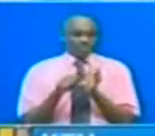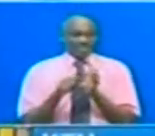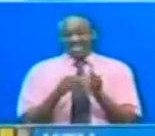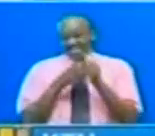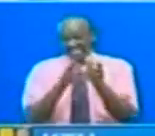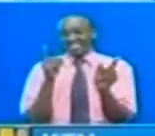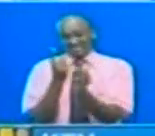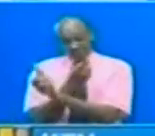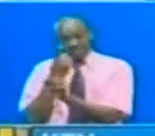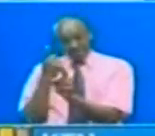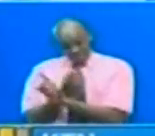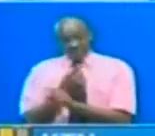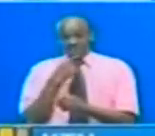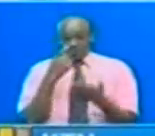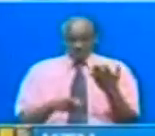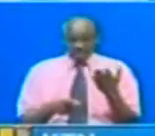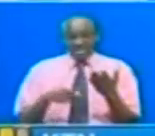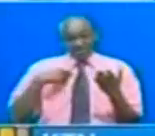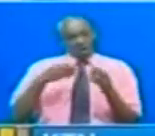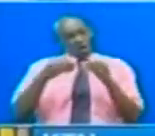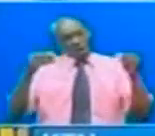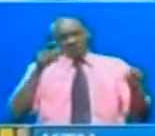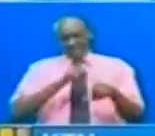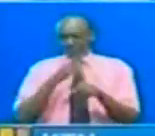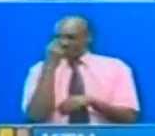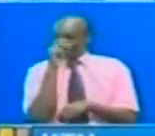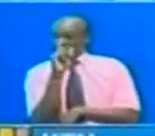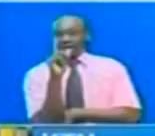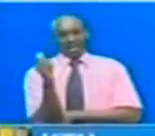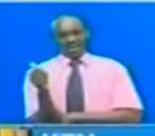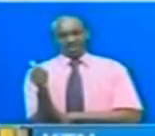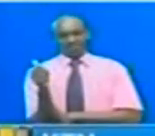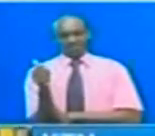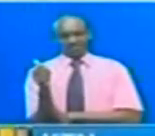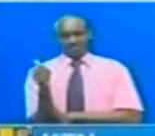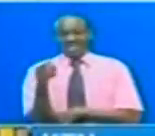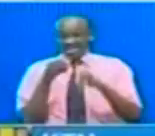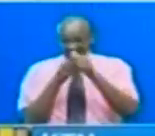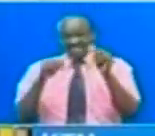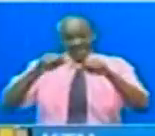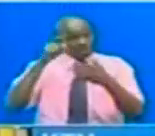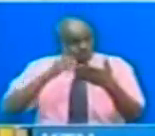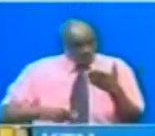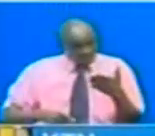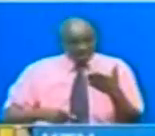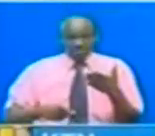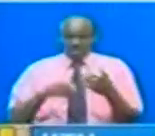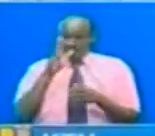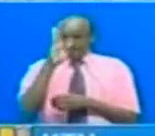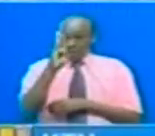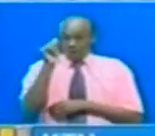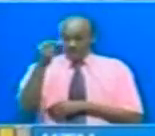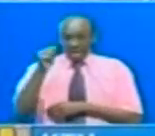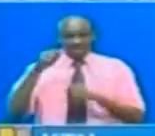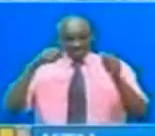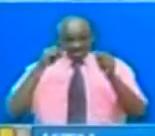were drawn from different pastoralist communities who have a long-term suspicions against each other. The leaders agreed on the Boma Declaration, which resolved